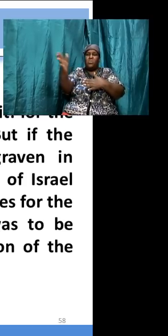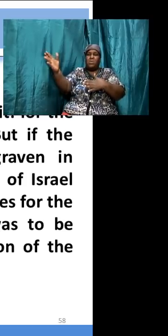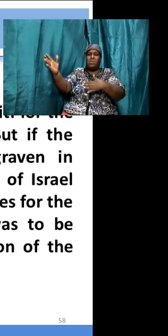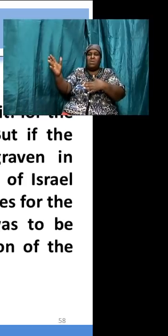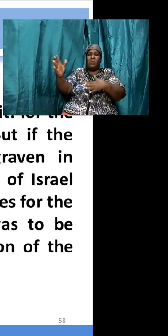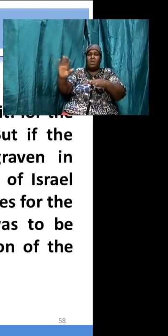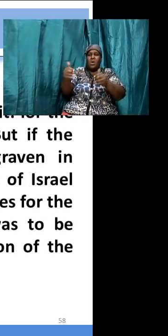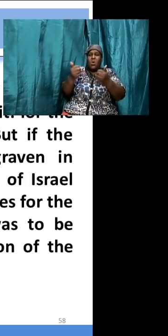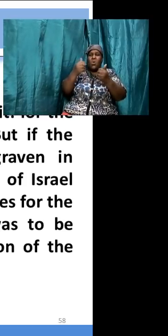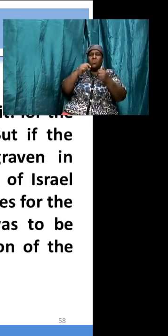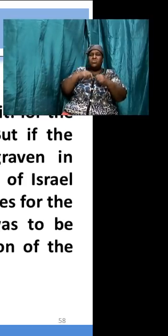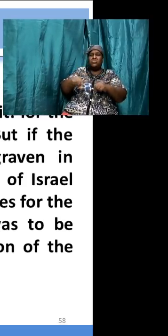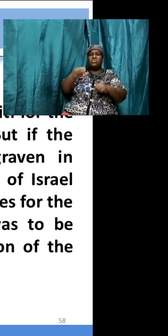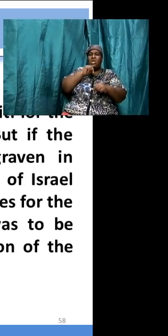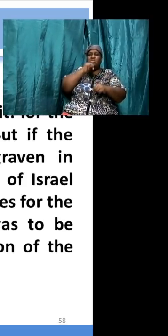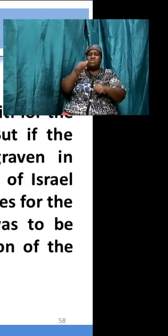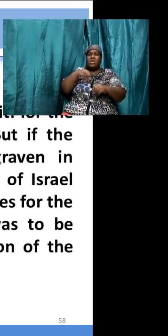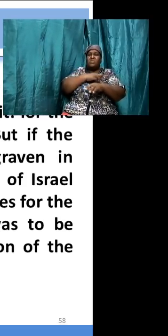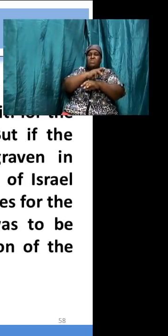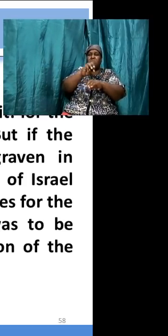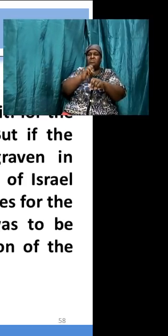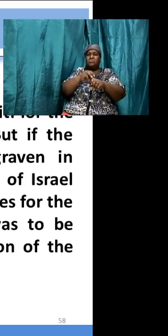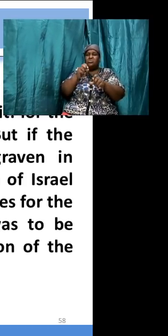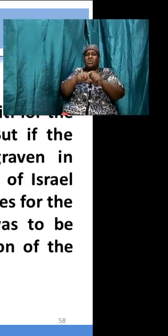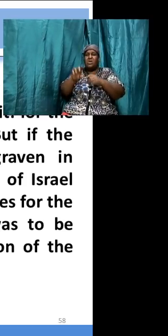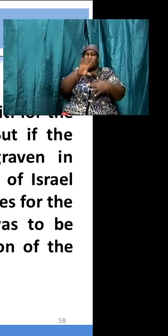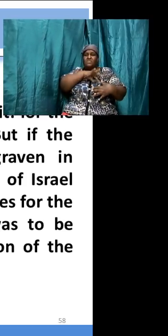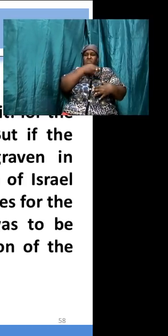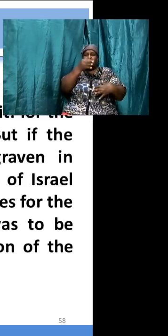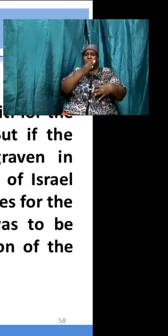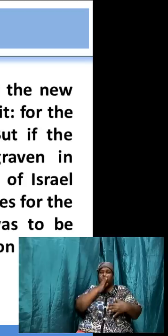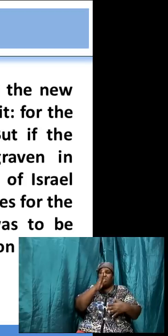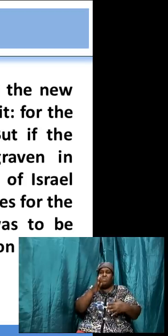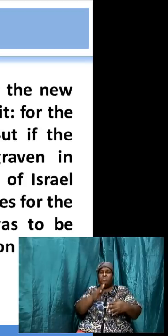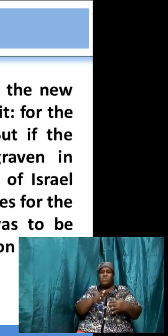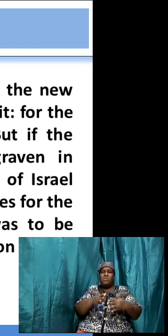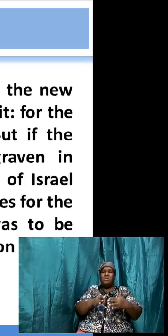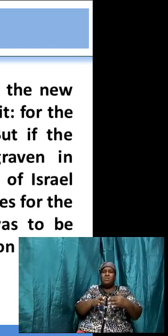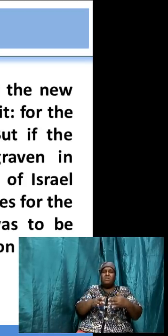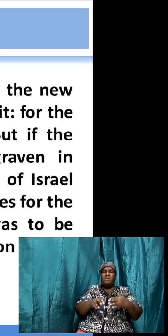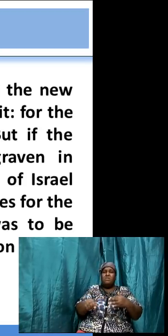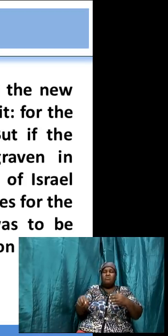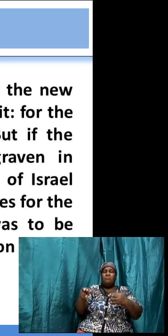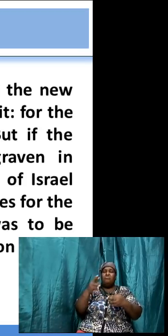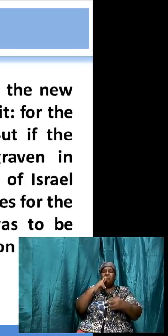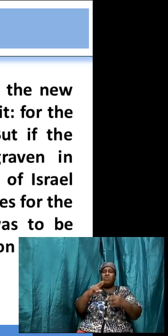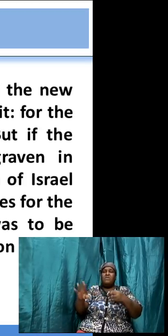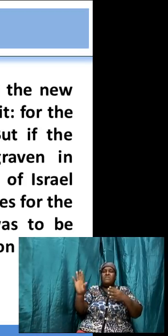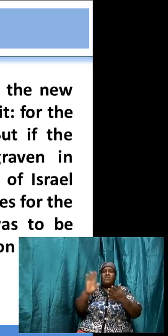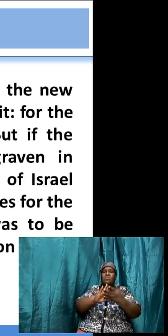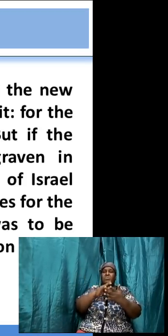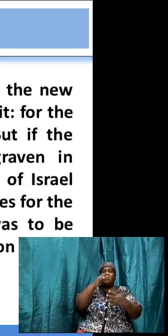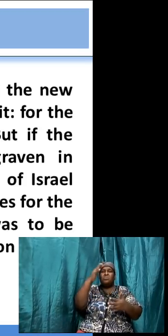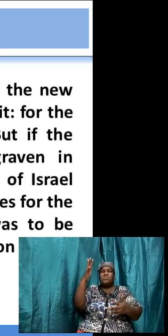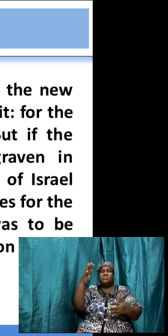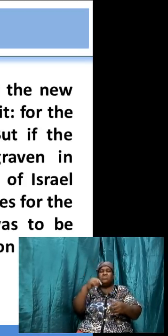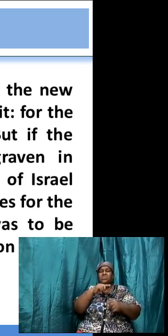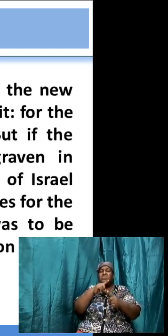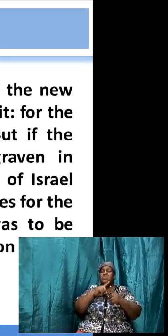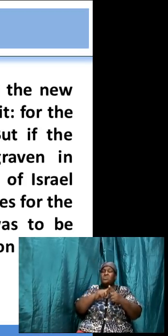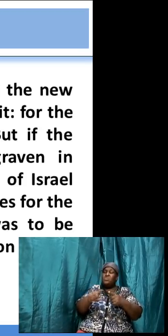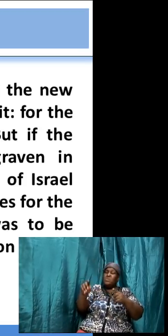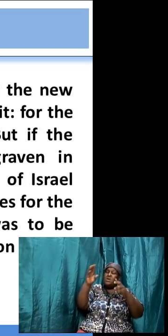how shall the ministration of the spirit be rather glorious because now when moses got the covenant